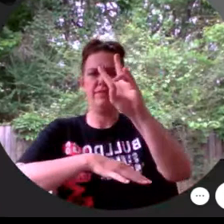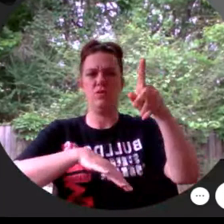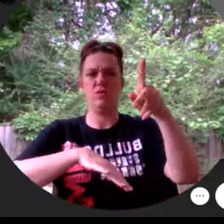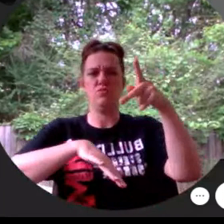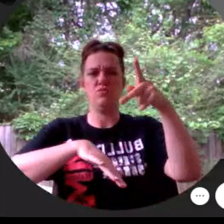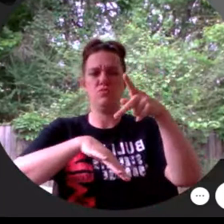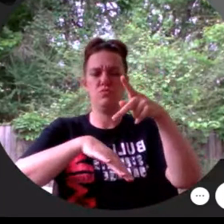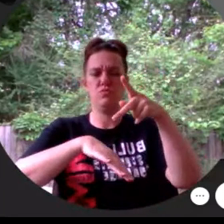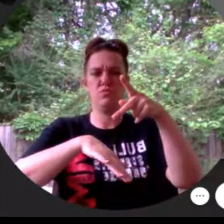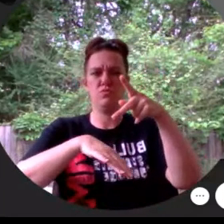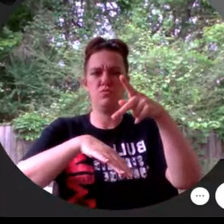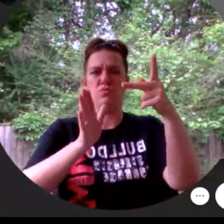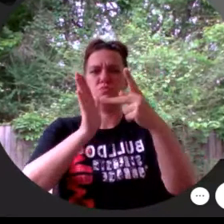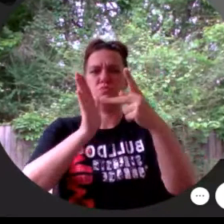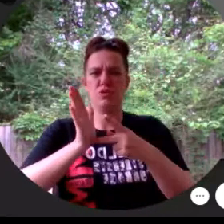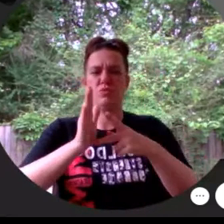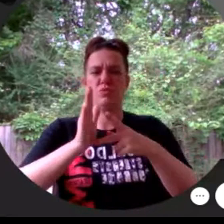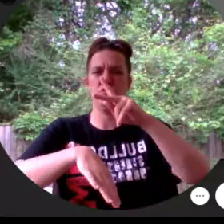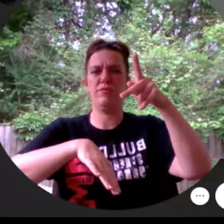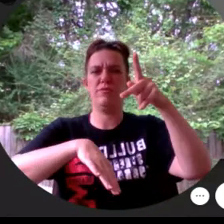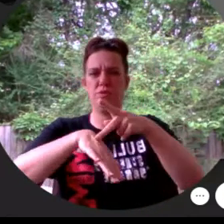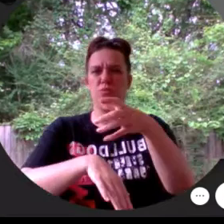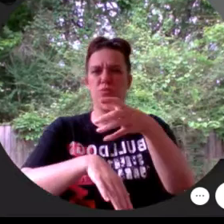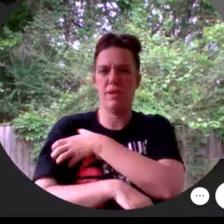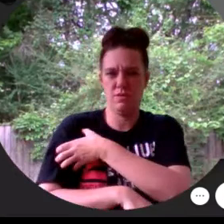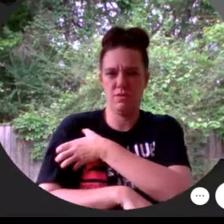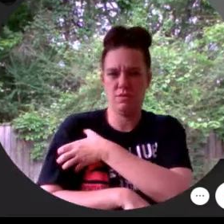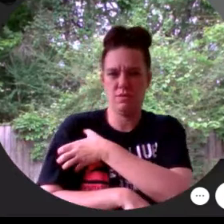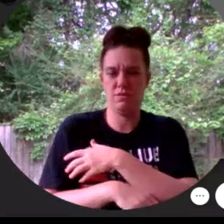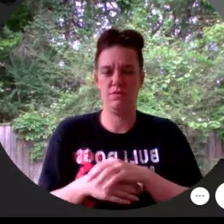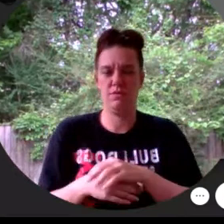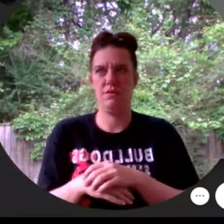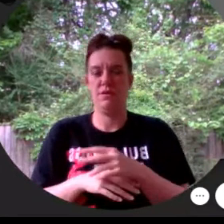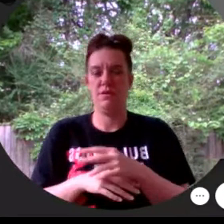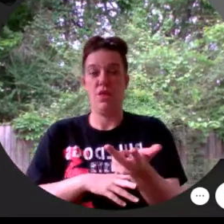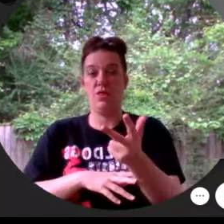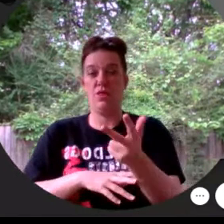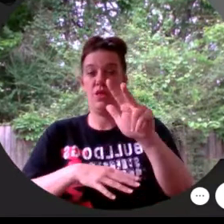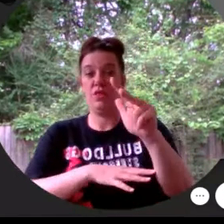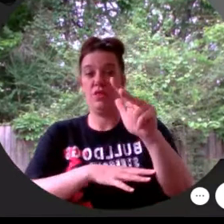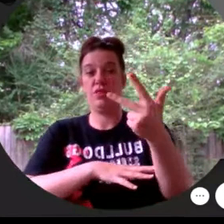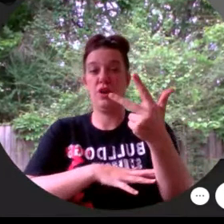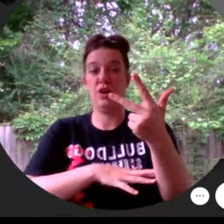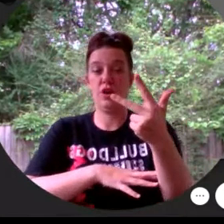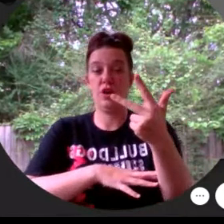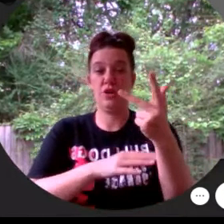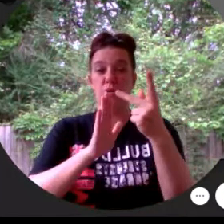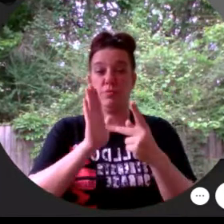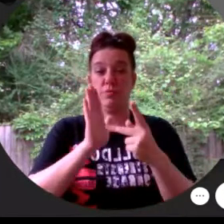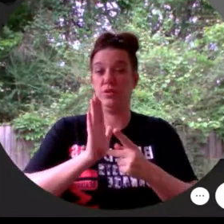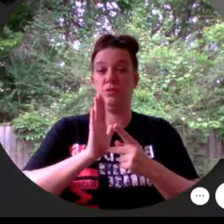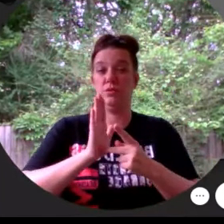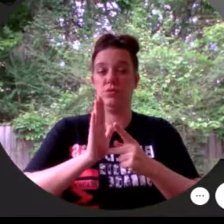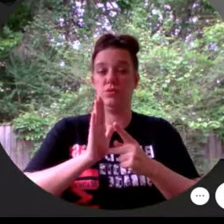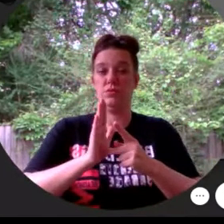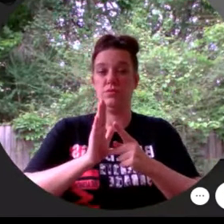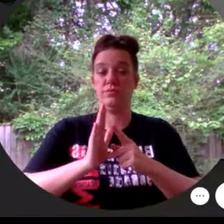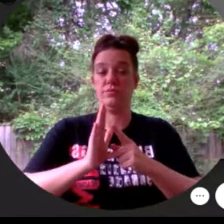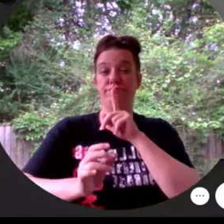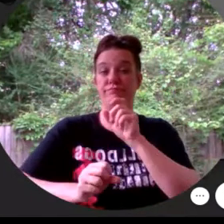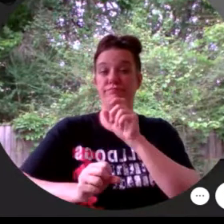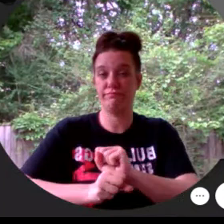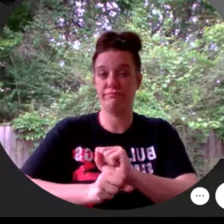principles of principal power. The 3rd principle, in fact.